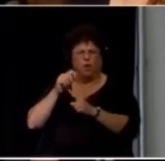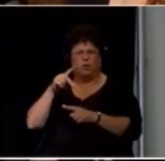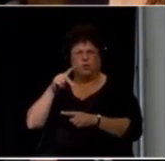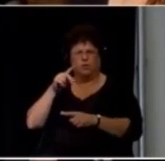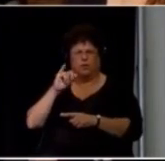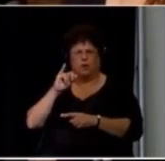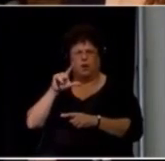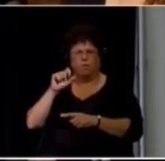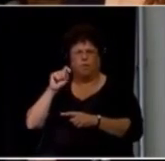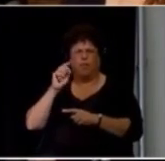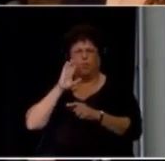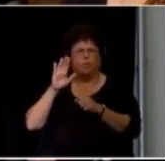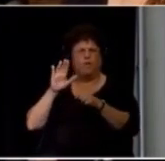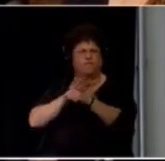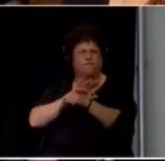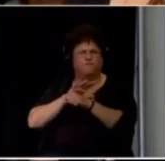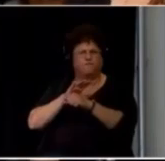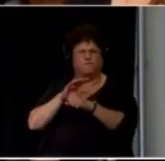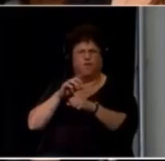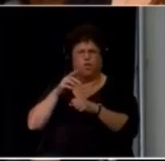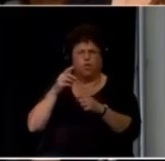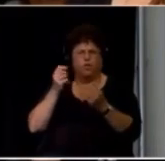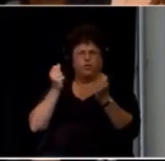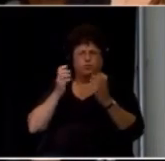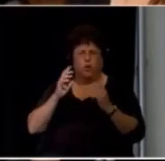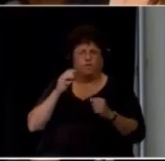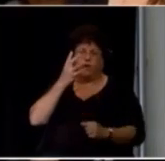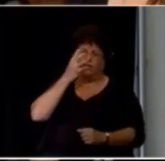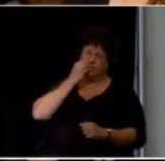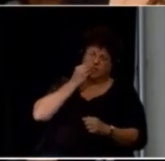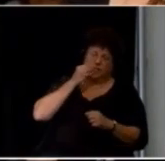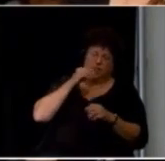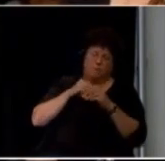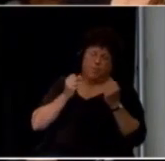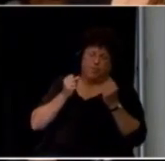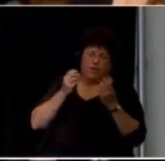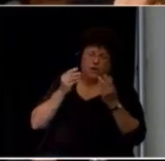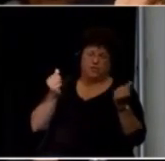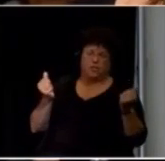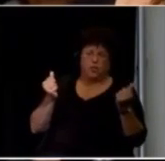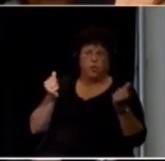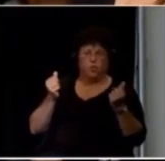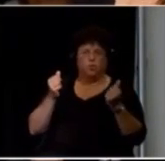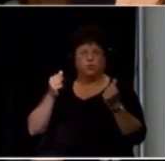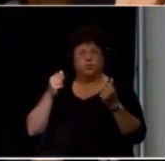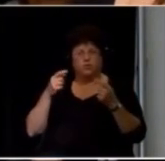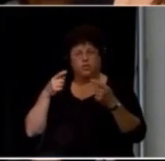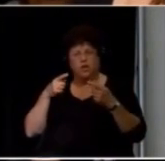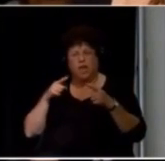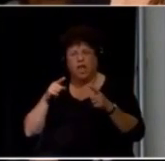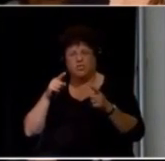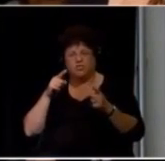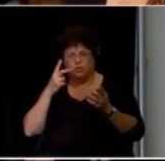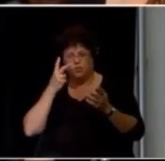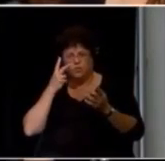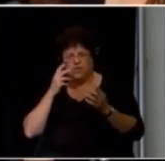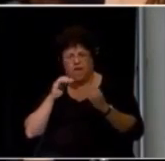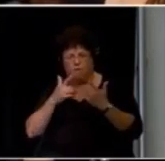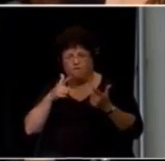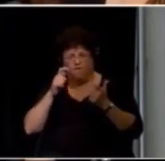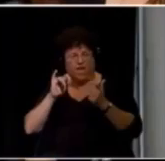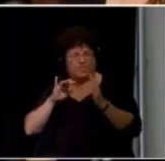be a full go to sleep in the car solution, given the rate in which you see it's being developed and given what you know